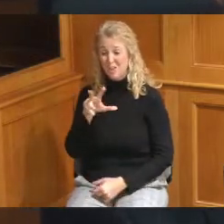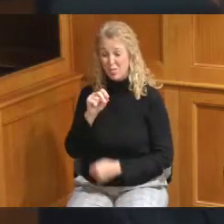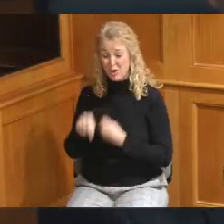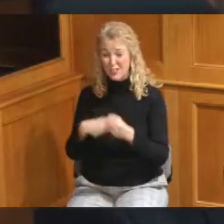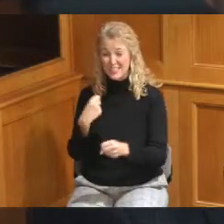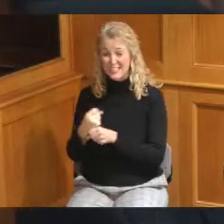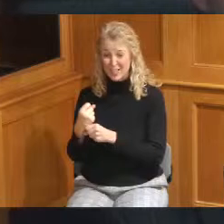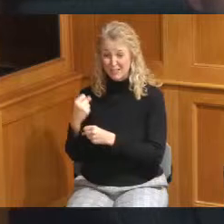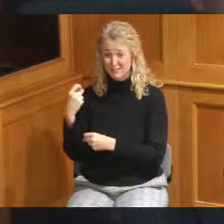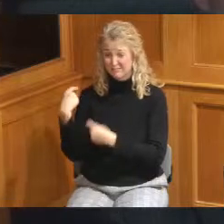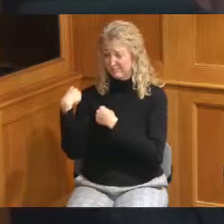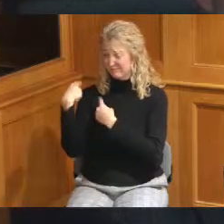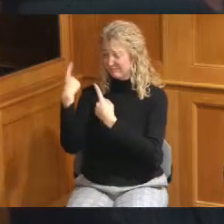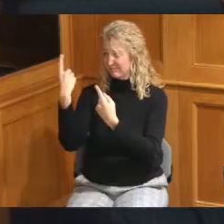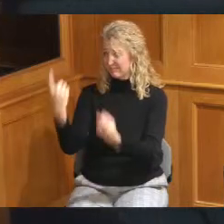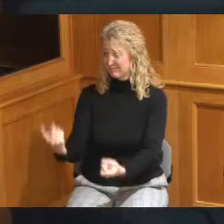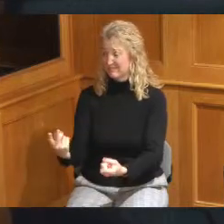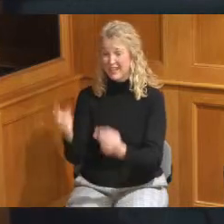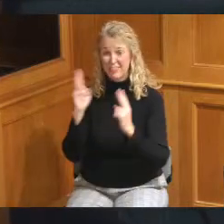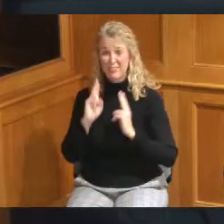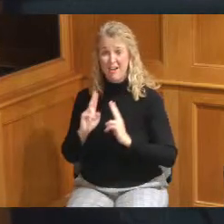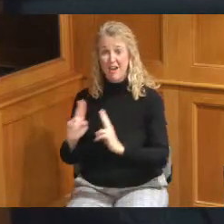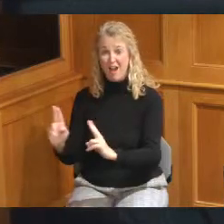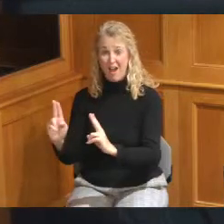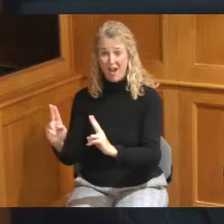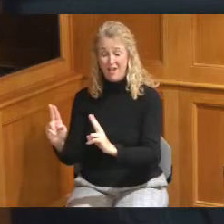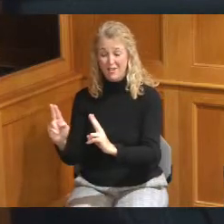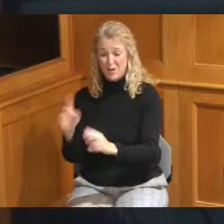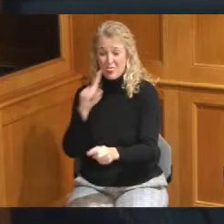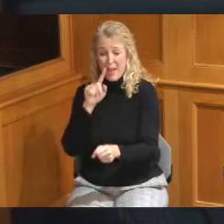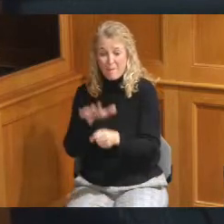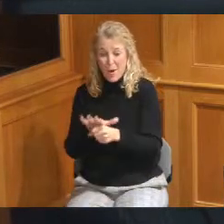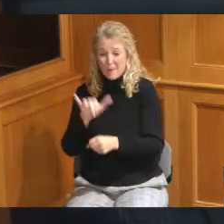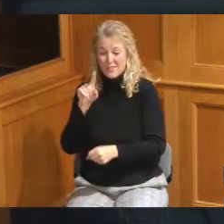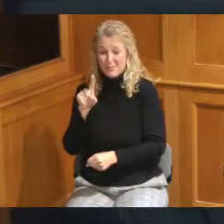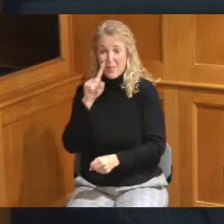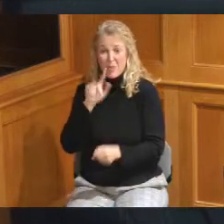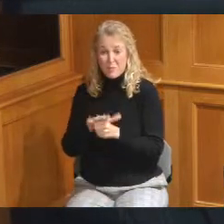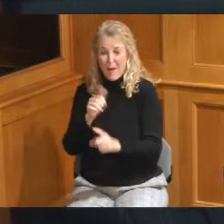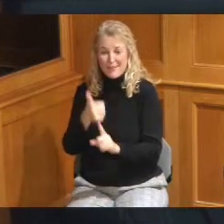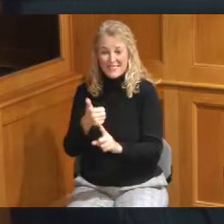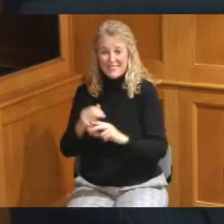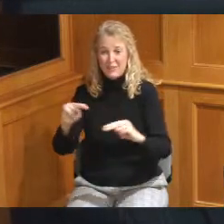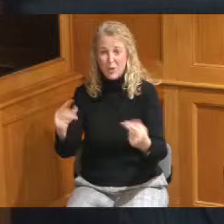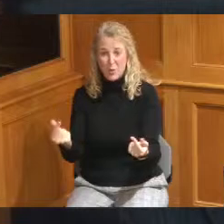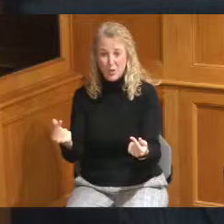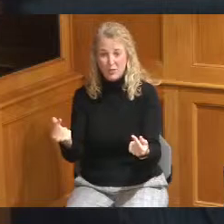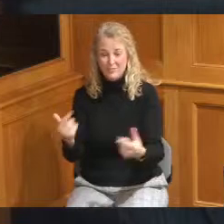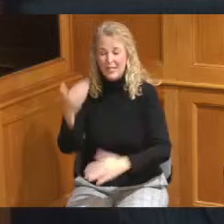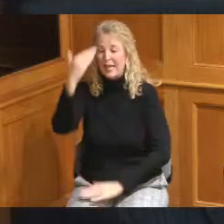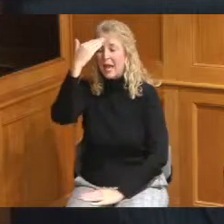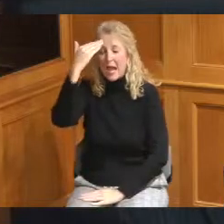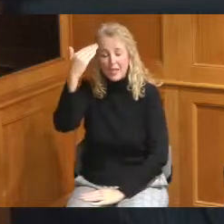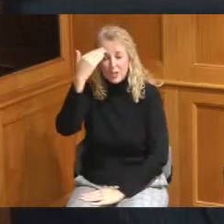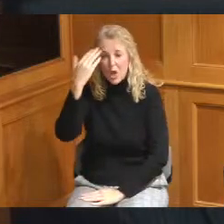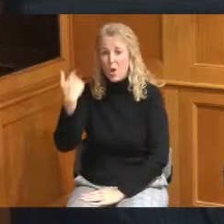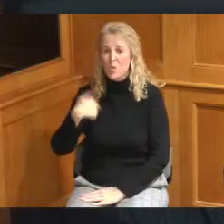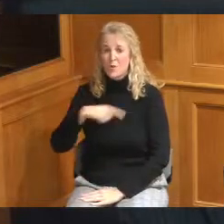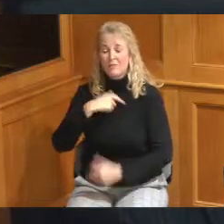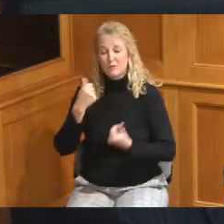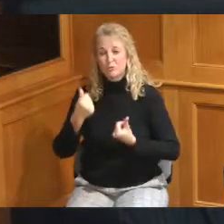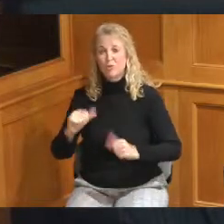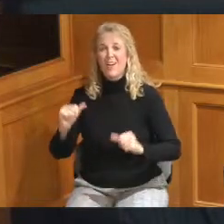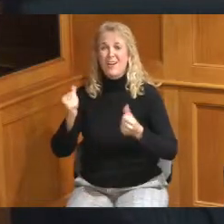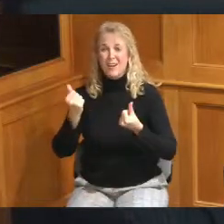later, trying to honor a promise that was not responsible. And we have not been able to live up to promise. We've tried to